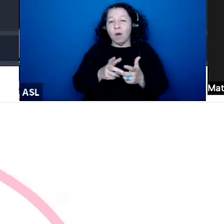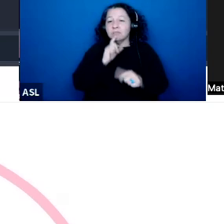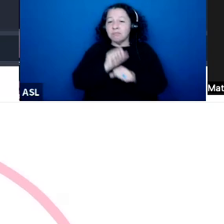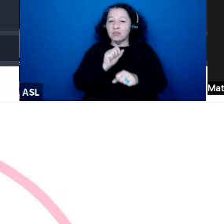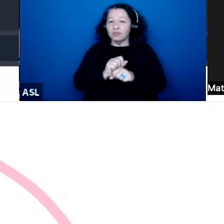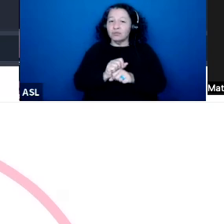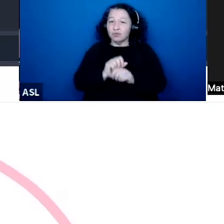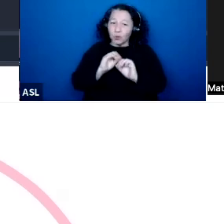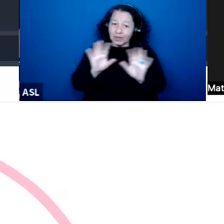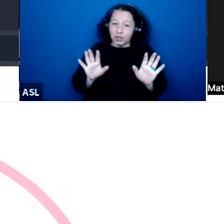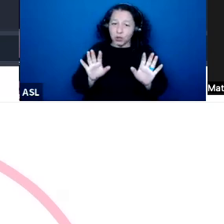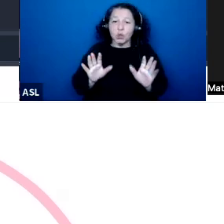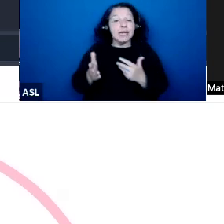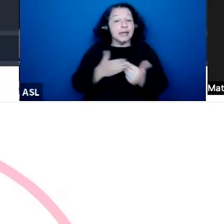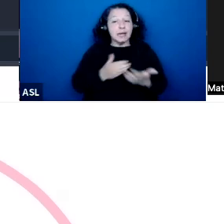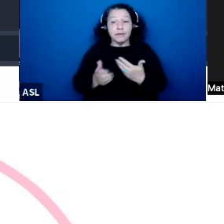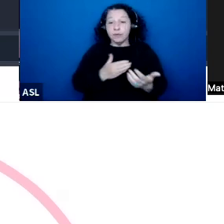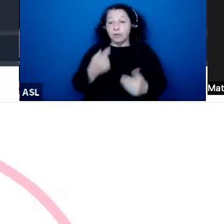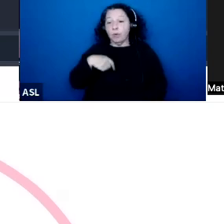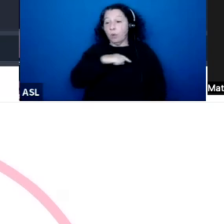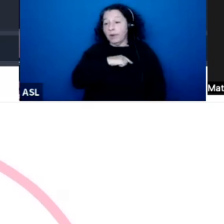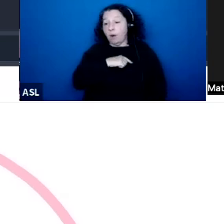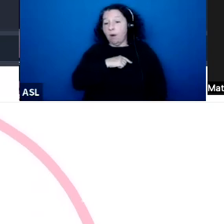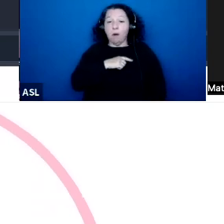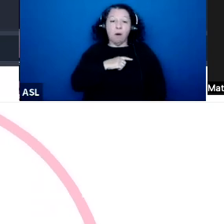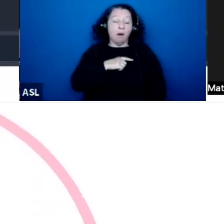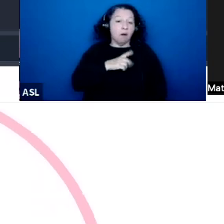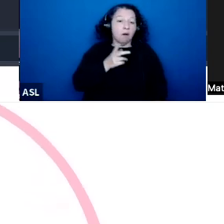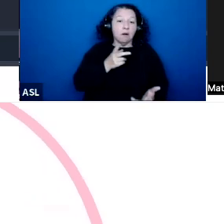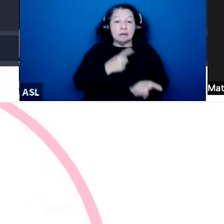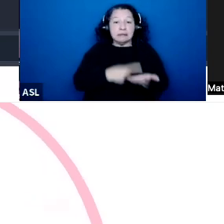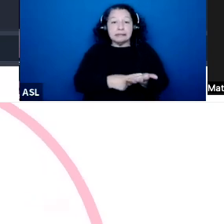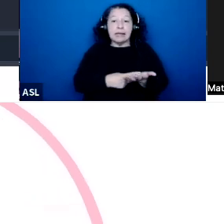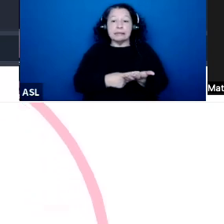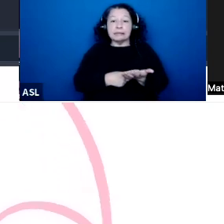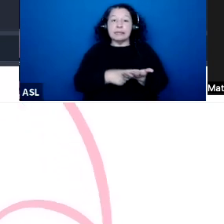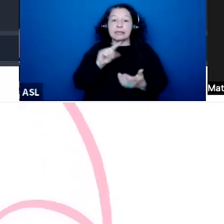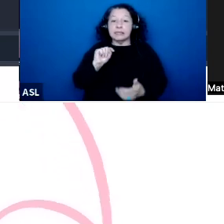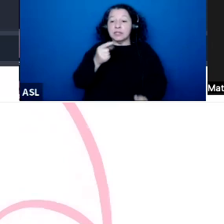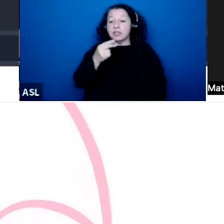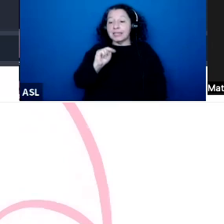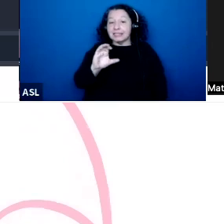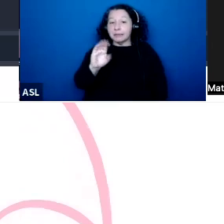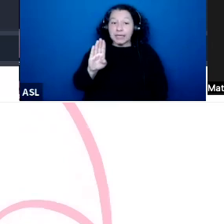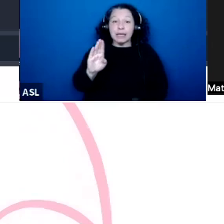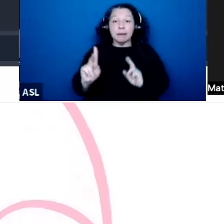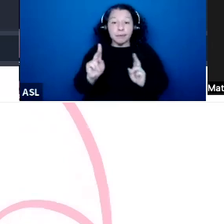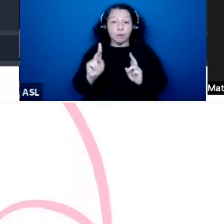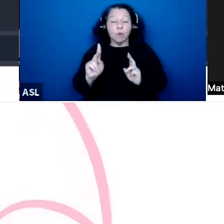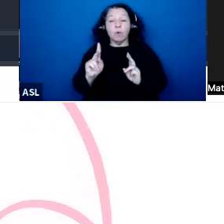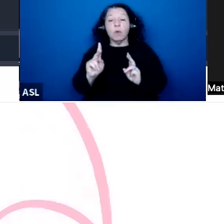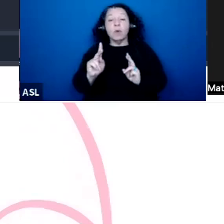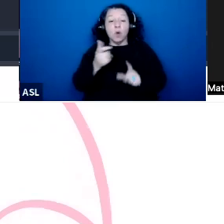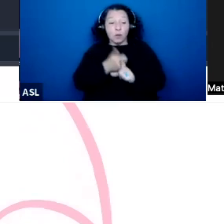And we also want to just be really explicit and clear that even though we are talking about the overlap of